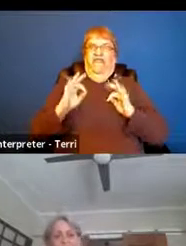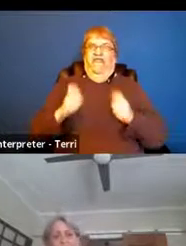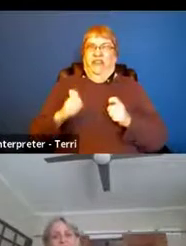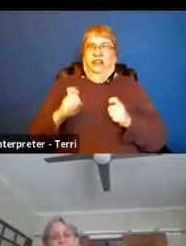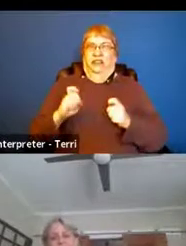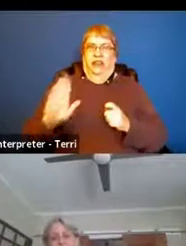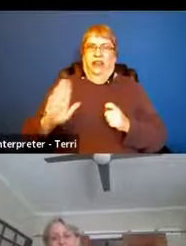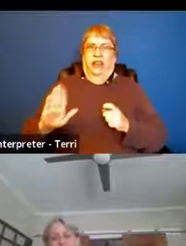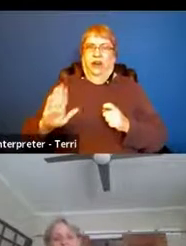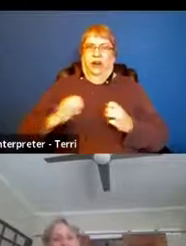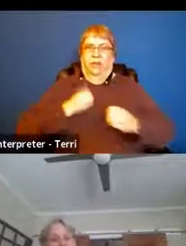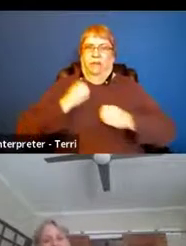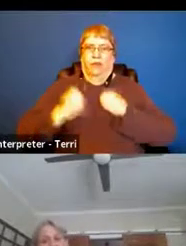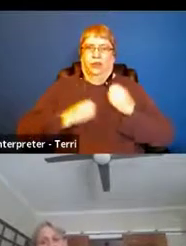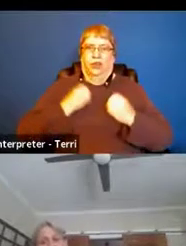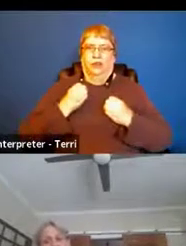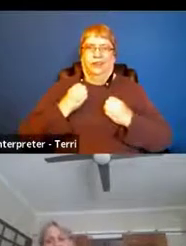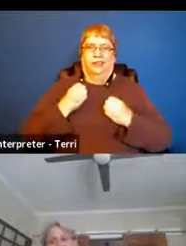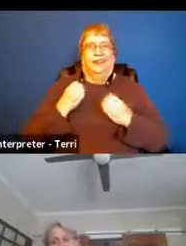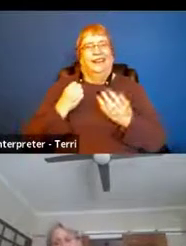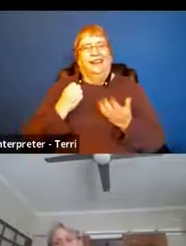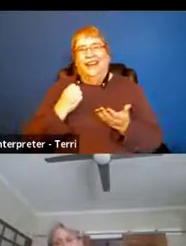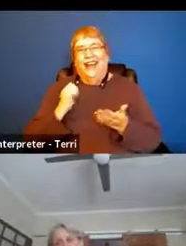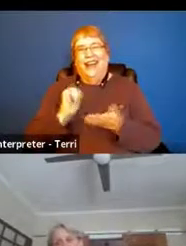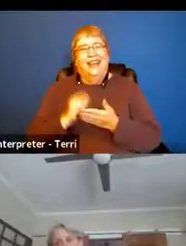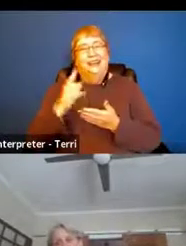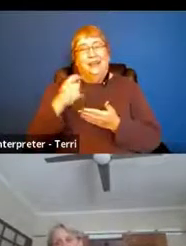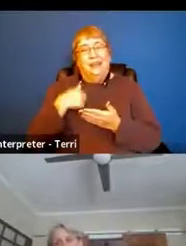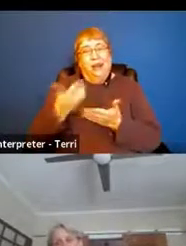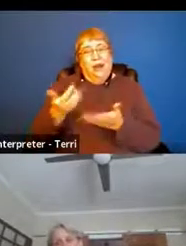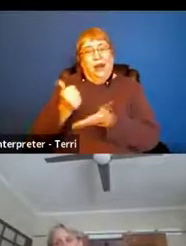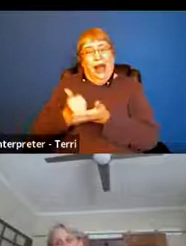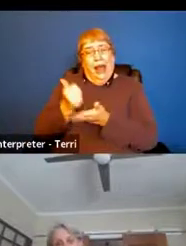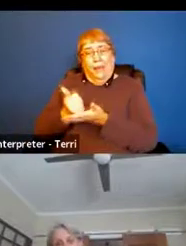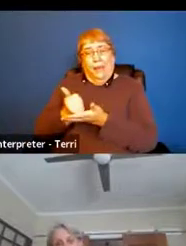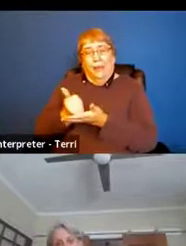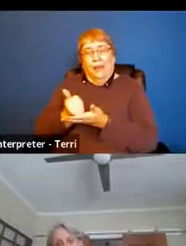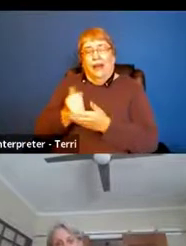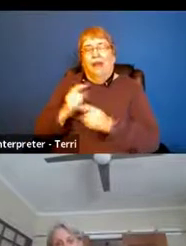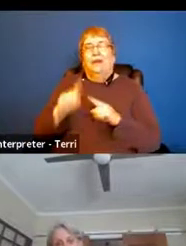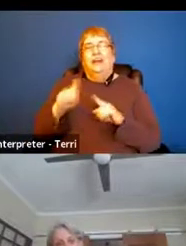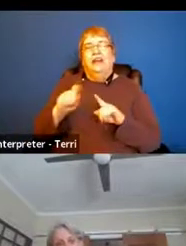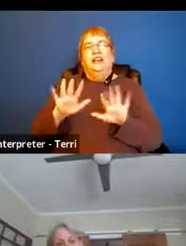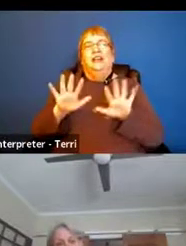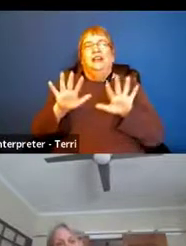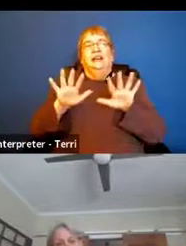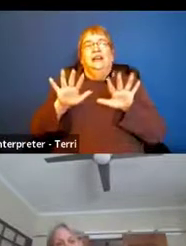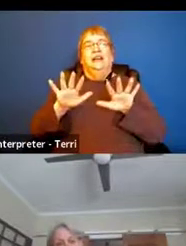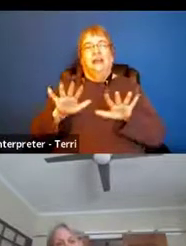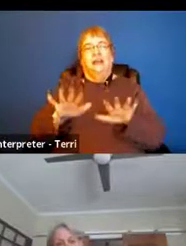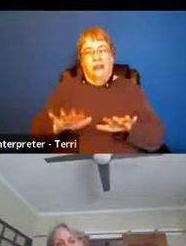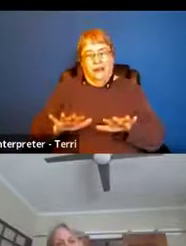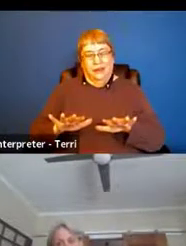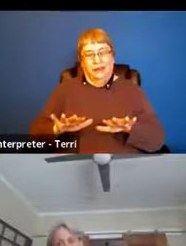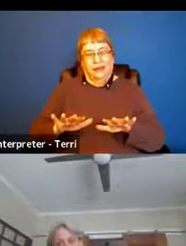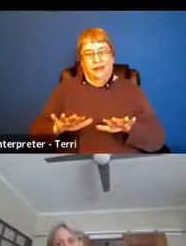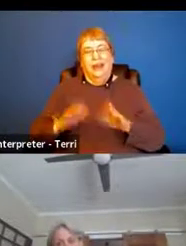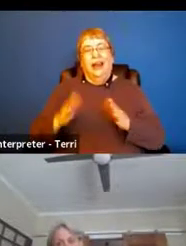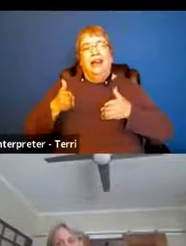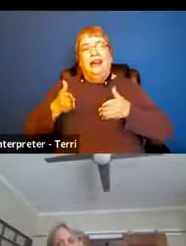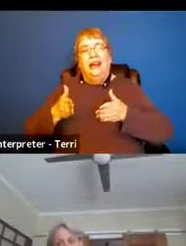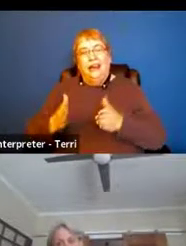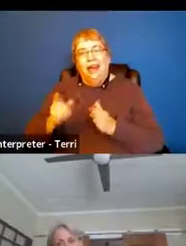from a place of, you know, wanting to help. But we really do need to make space for those feelings and those emotions first before